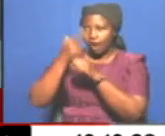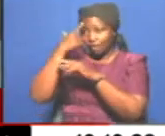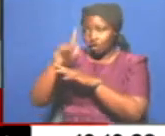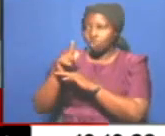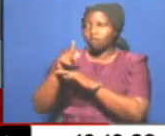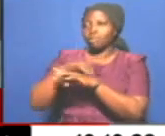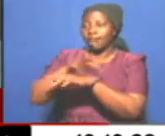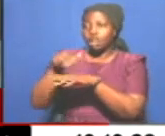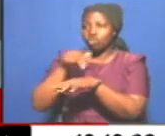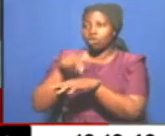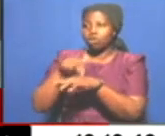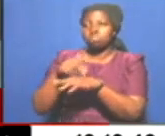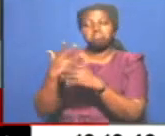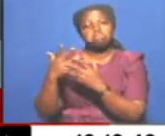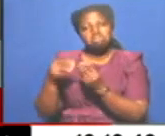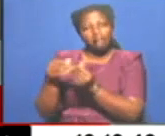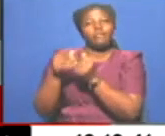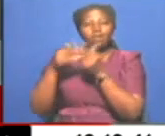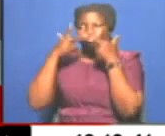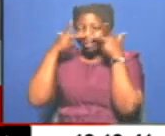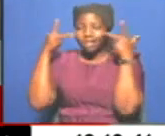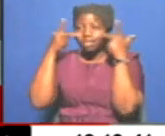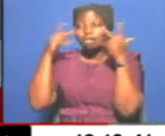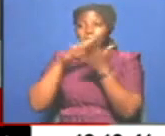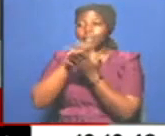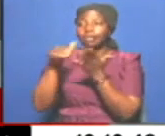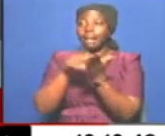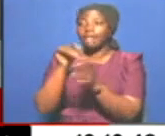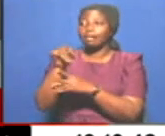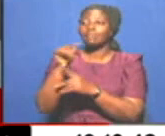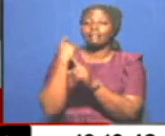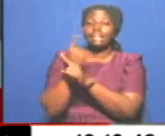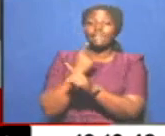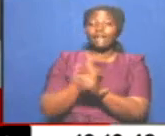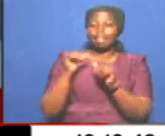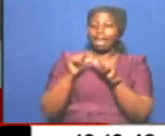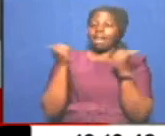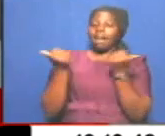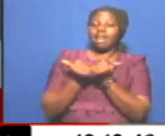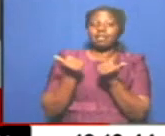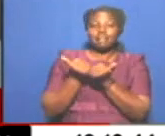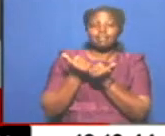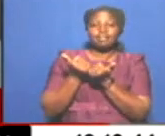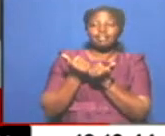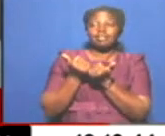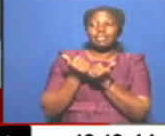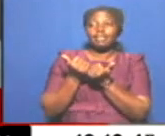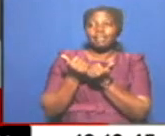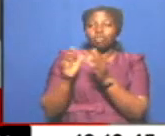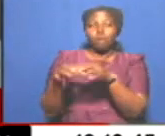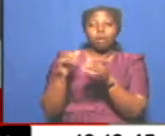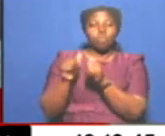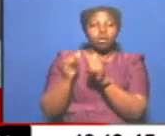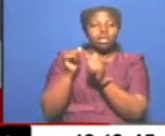The National Counterterrorism Center is a multi-agency instrument that is comprised majorly